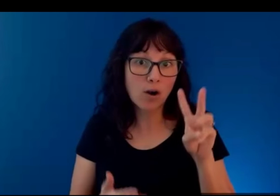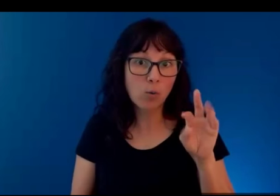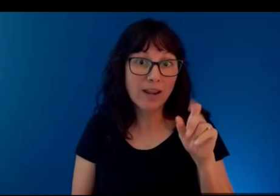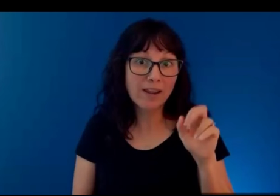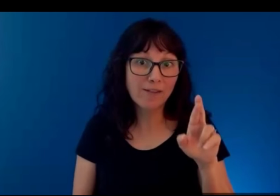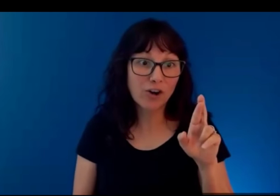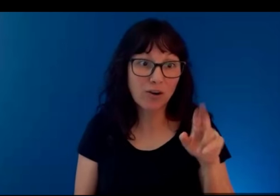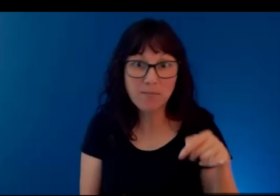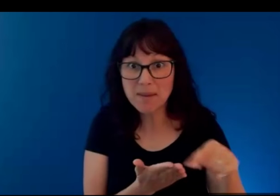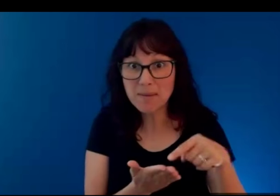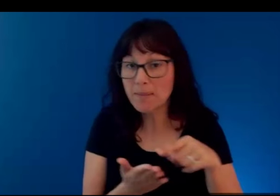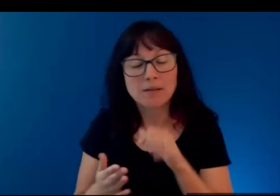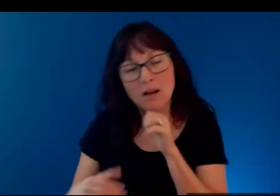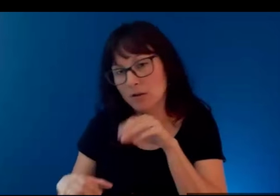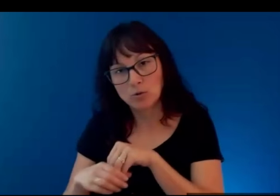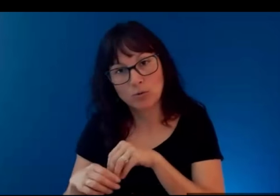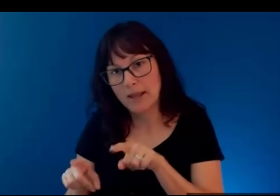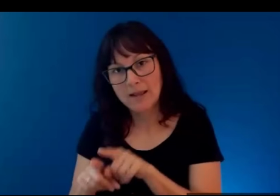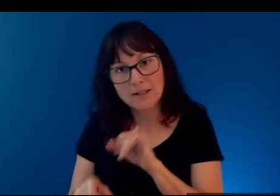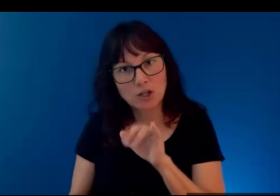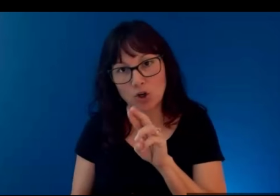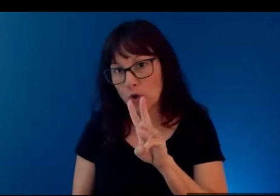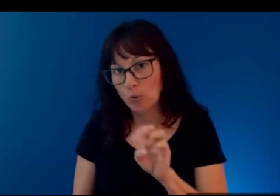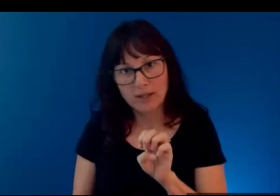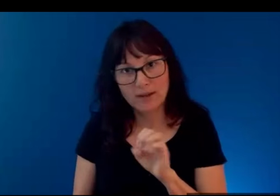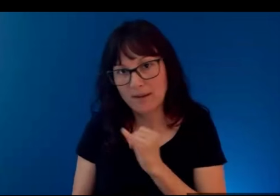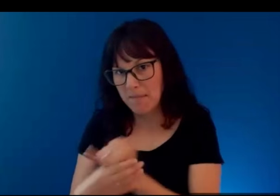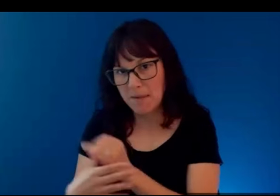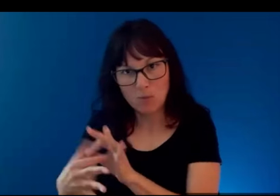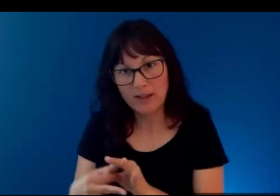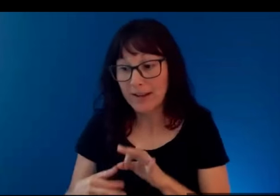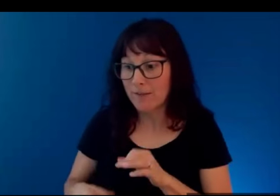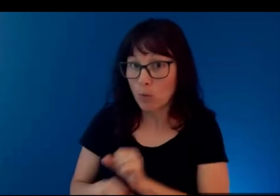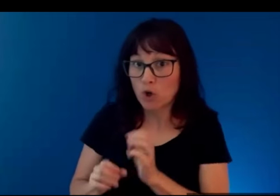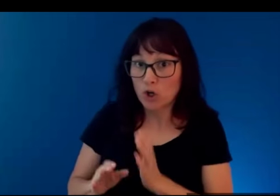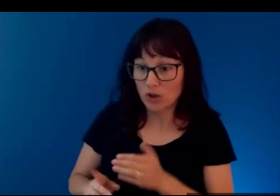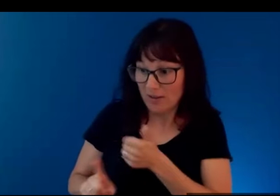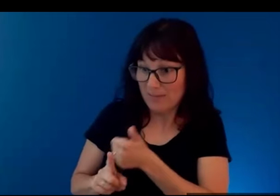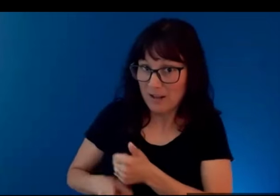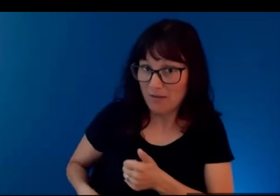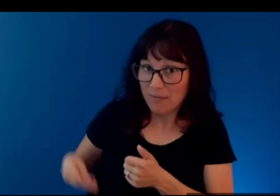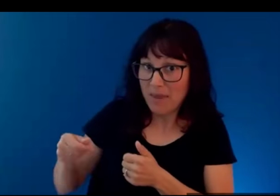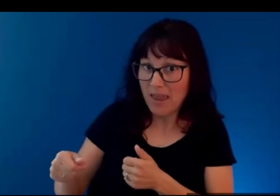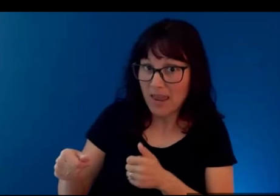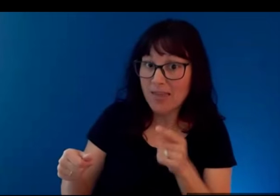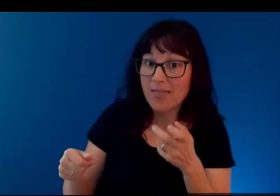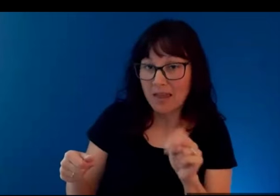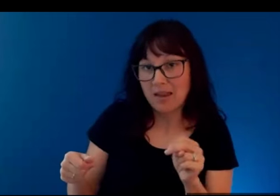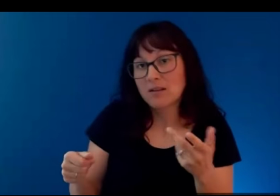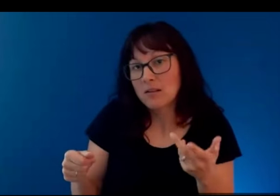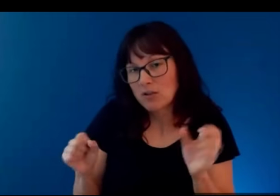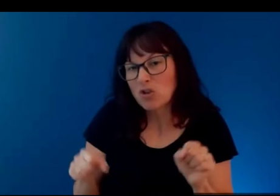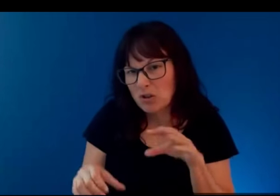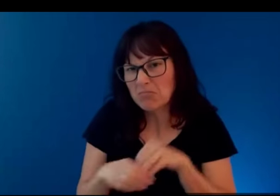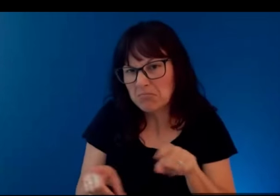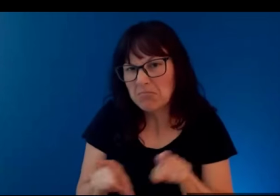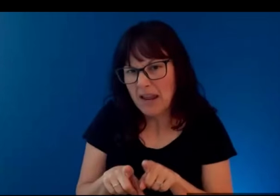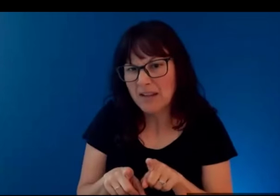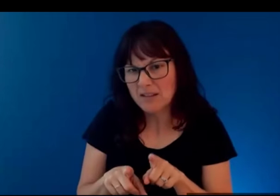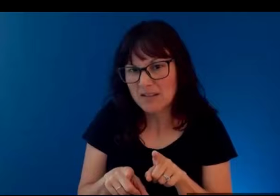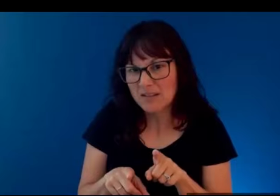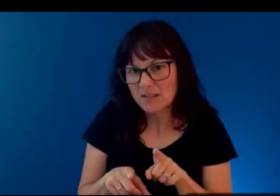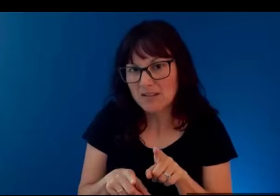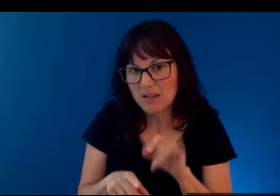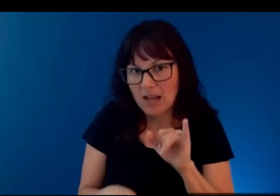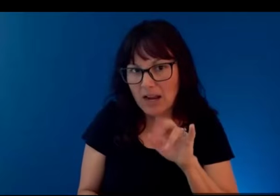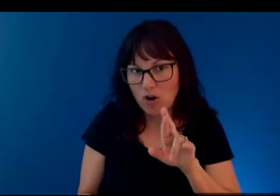going to count as an impairment-related work expense. If the worker pays for it himself, then it could be counted as an expense, as